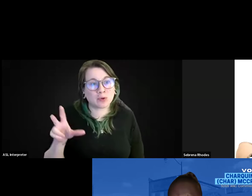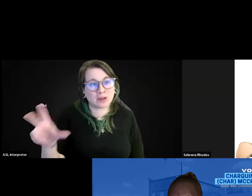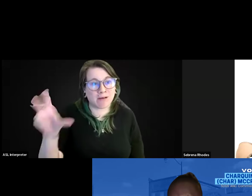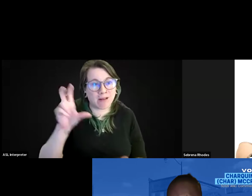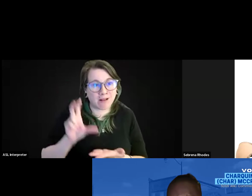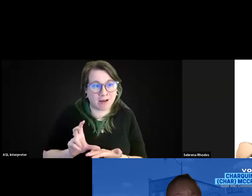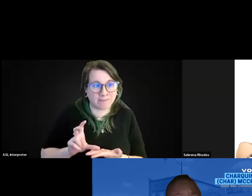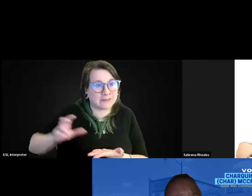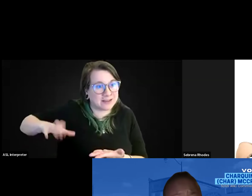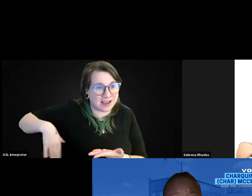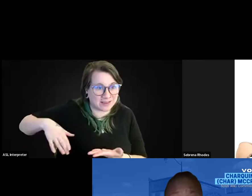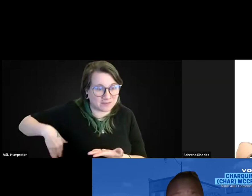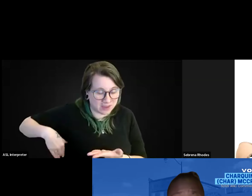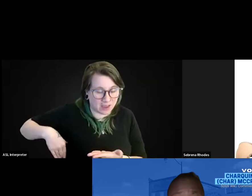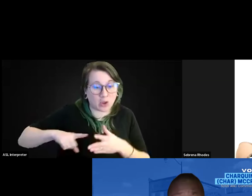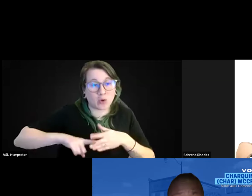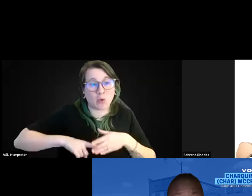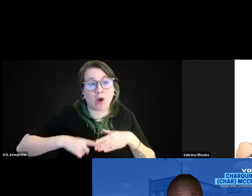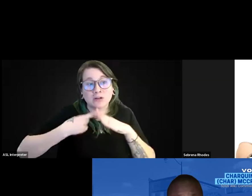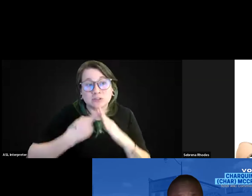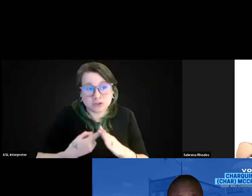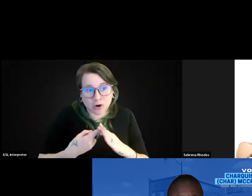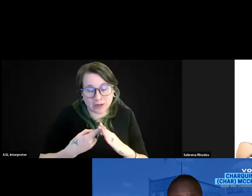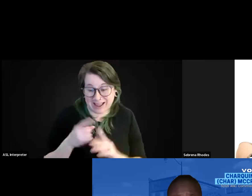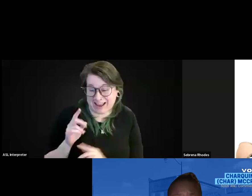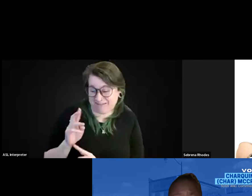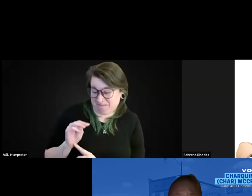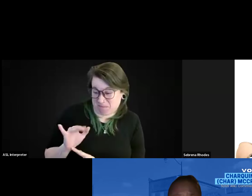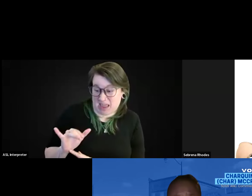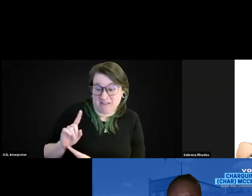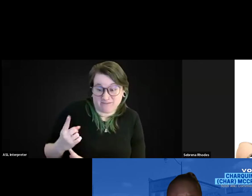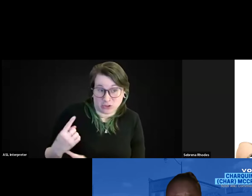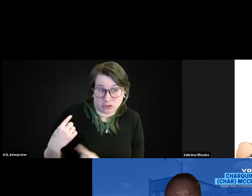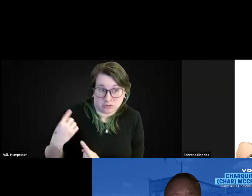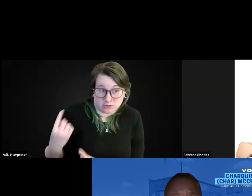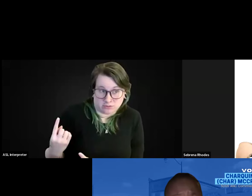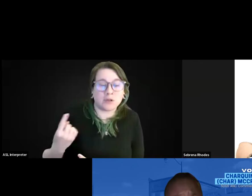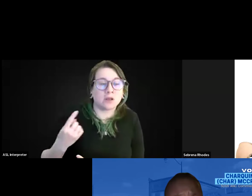So our beginning balance as of May 1st was